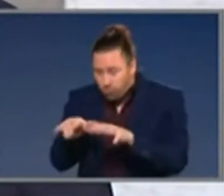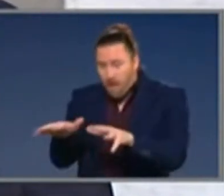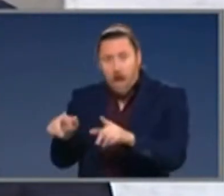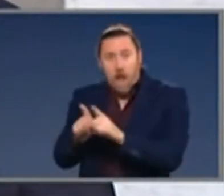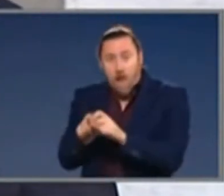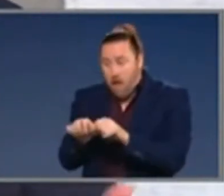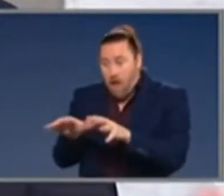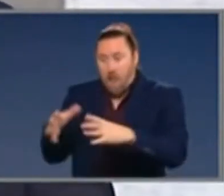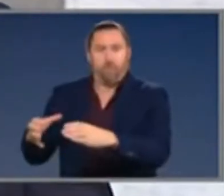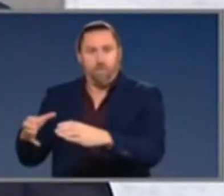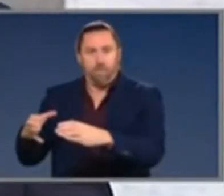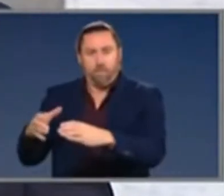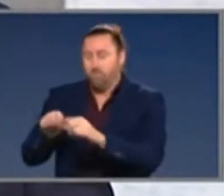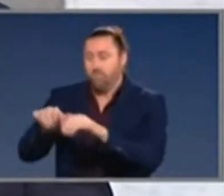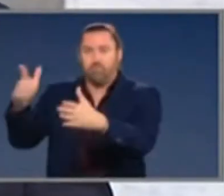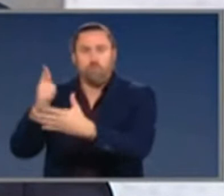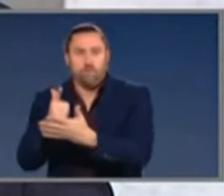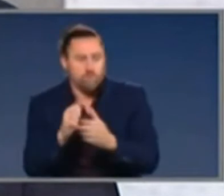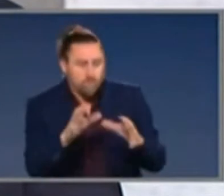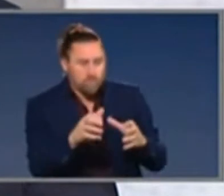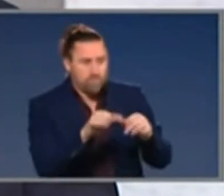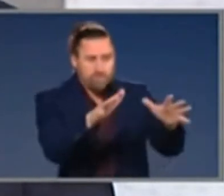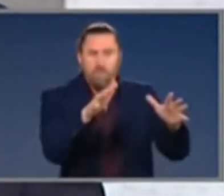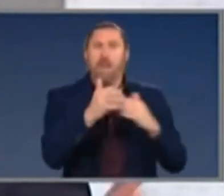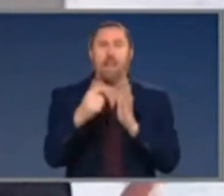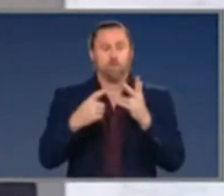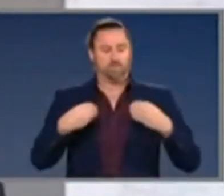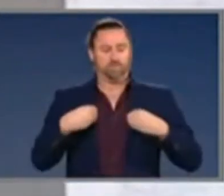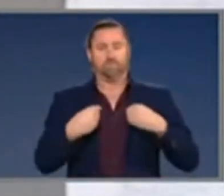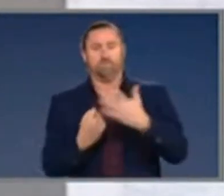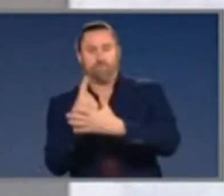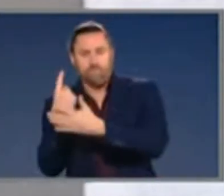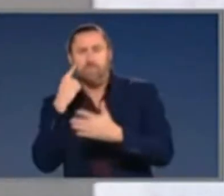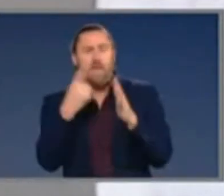you manage the pandemic and you keep your economy running. Now, on the broader